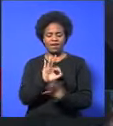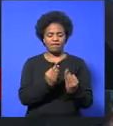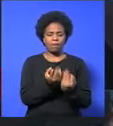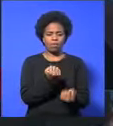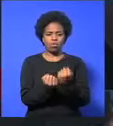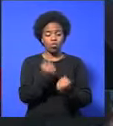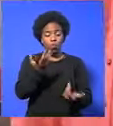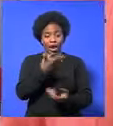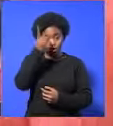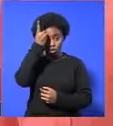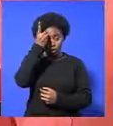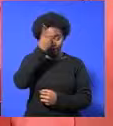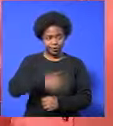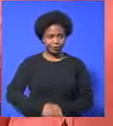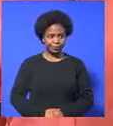Court.